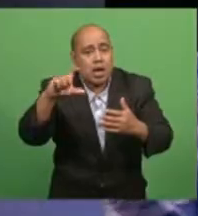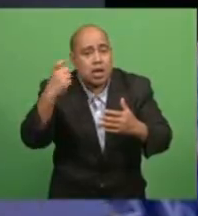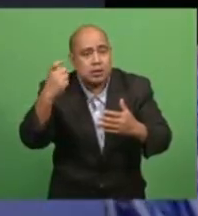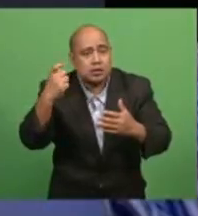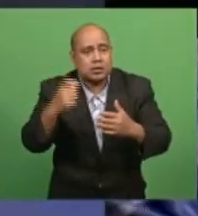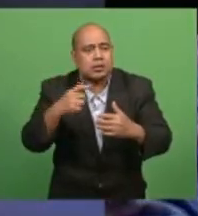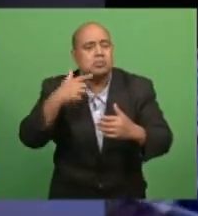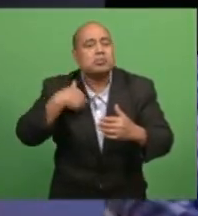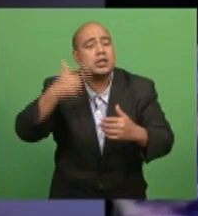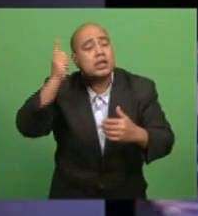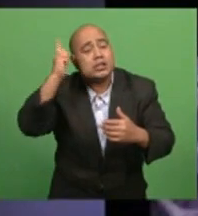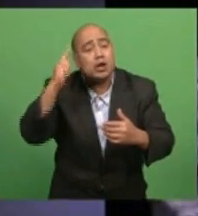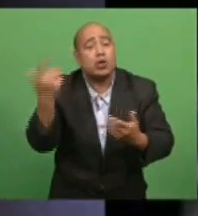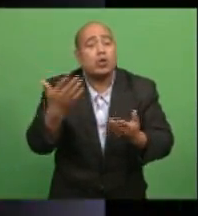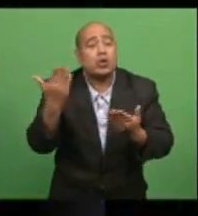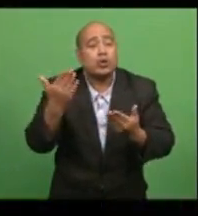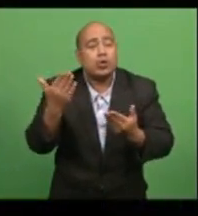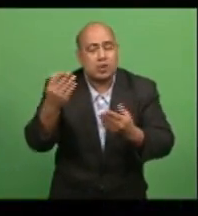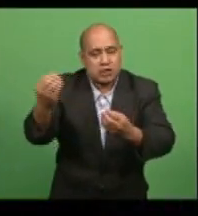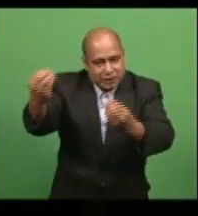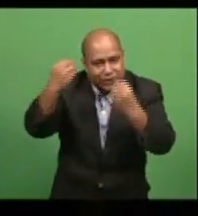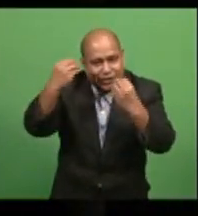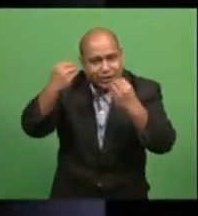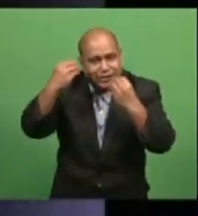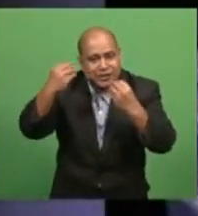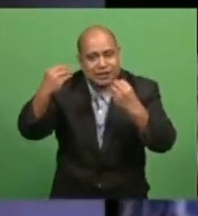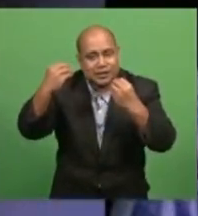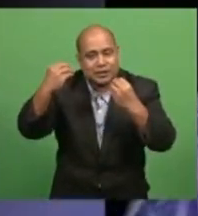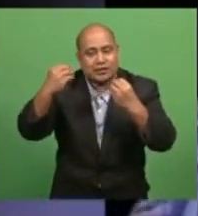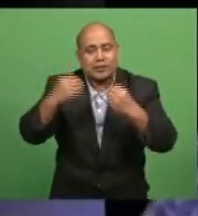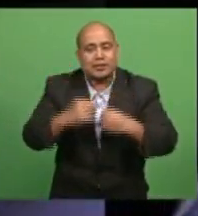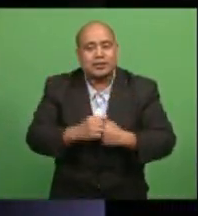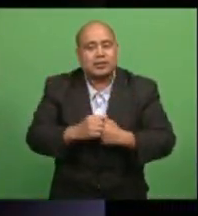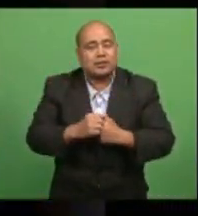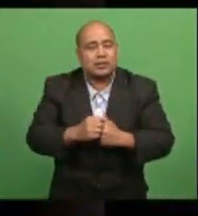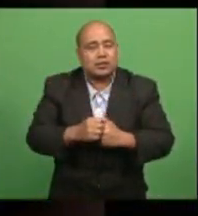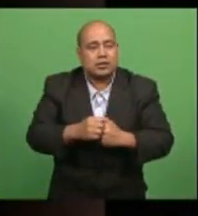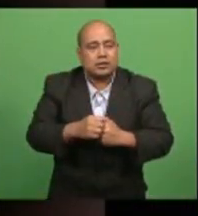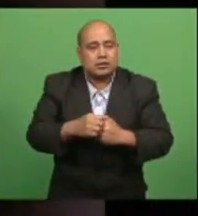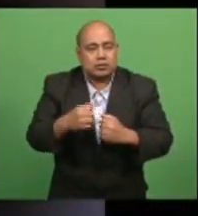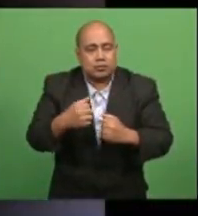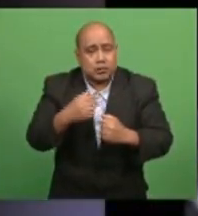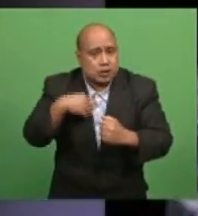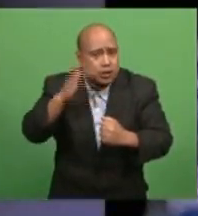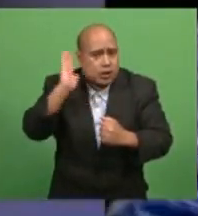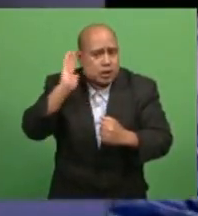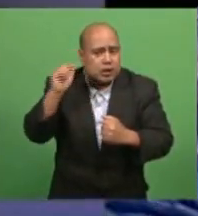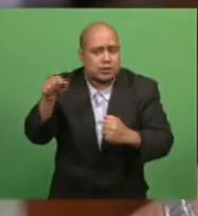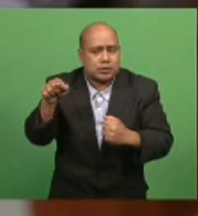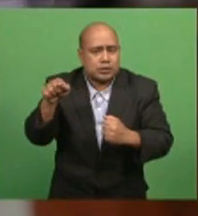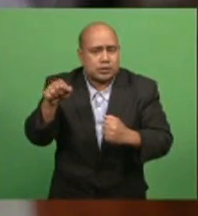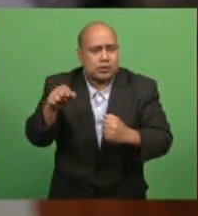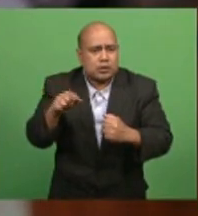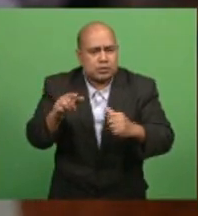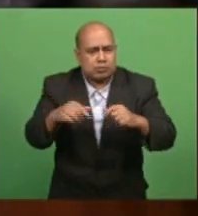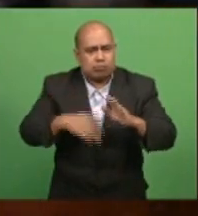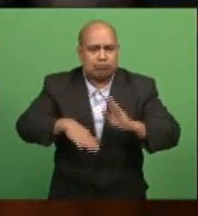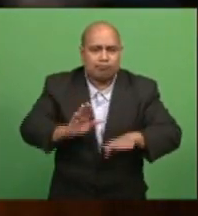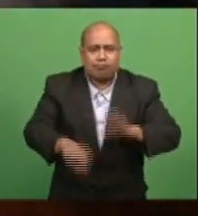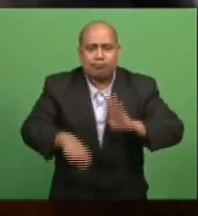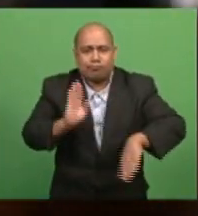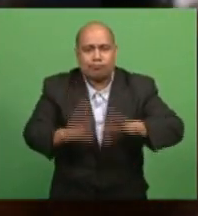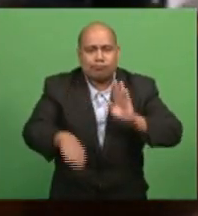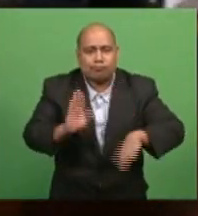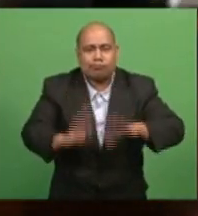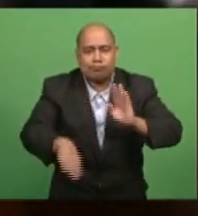who passed away. He said, Simone, because they always hear me singing and I'm banging the table. He always growled at